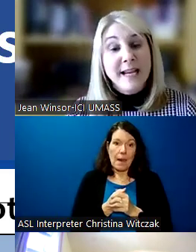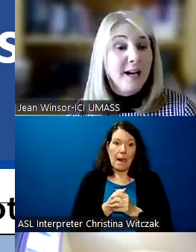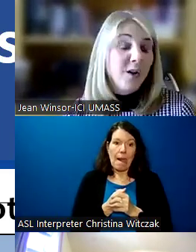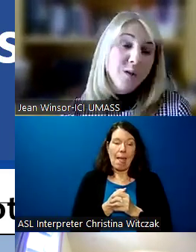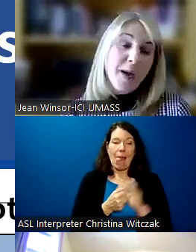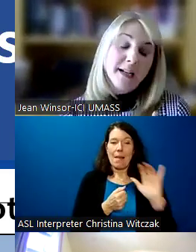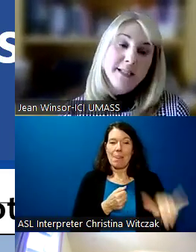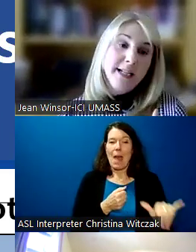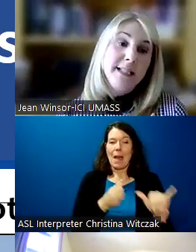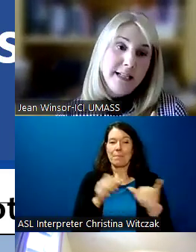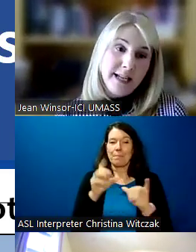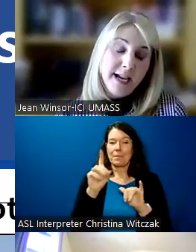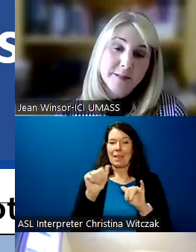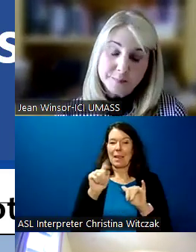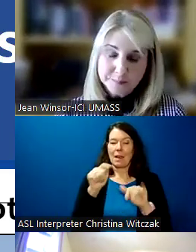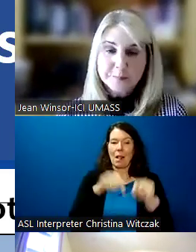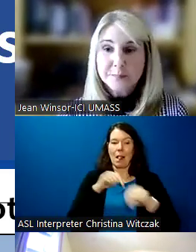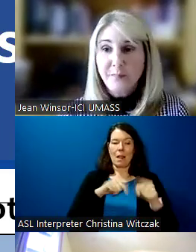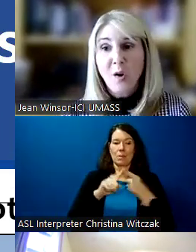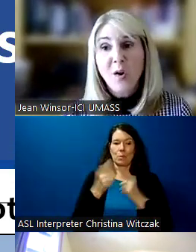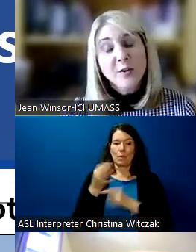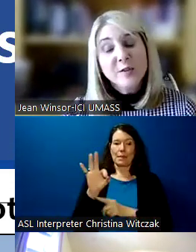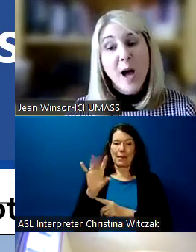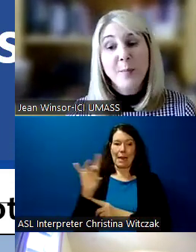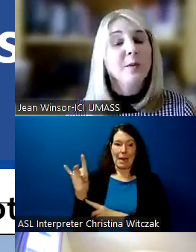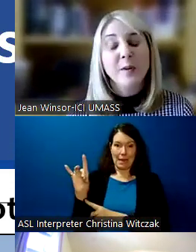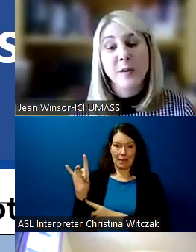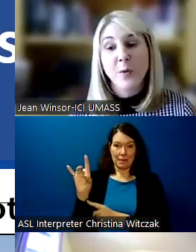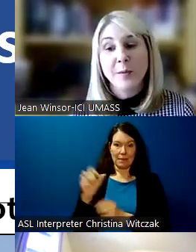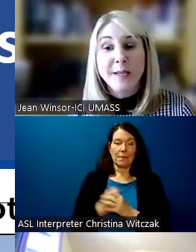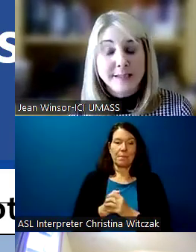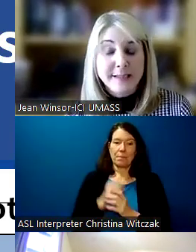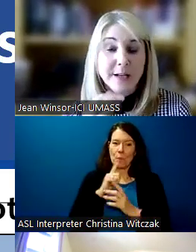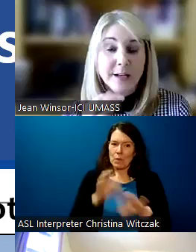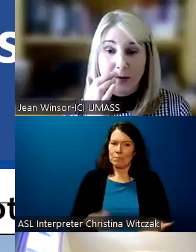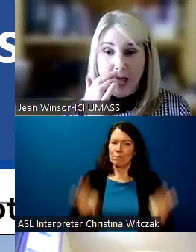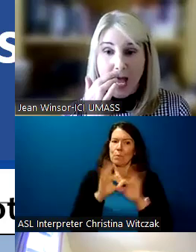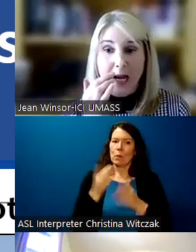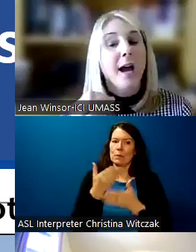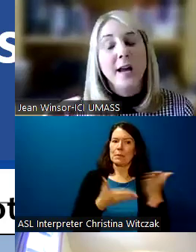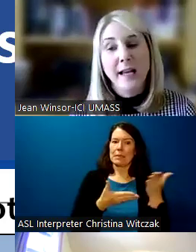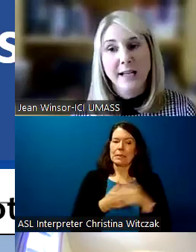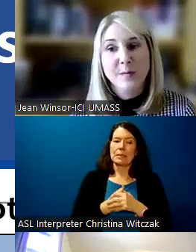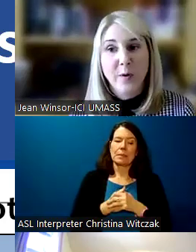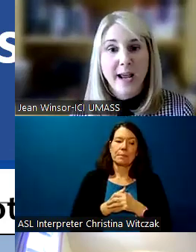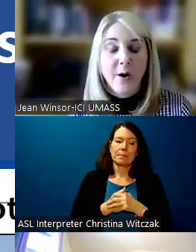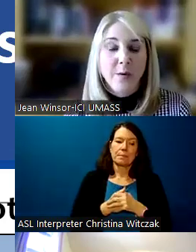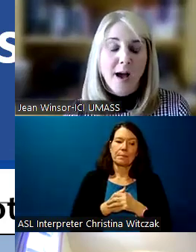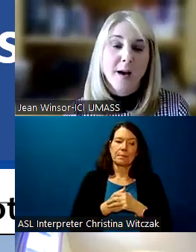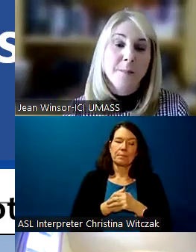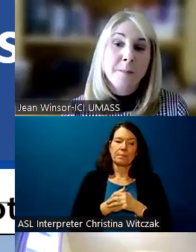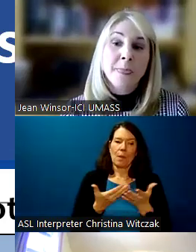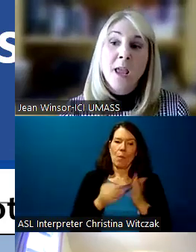this data goes back to 1988. There's a couple of really important pieces here that I like to point